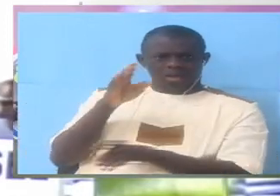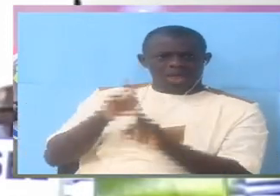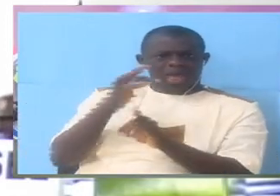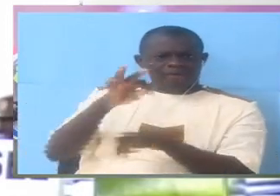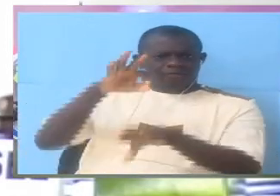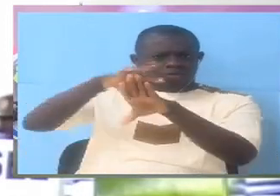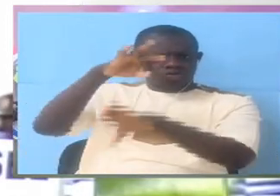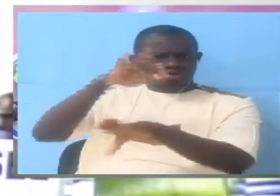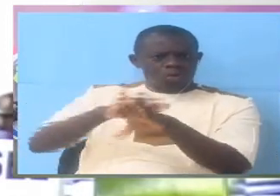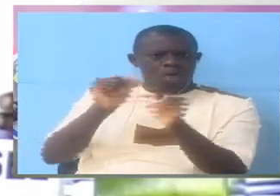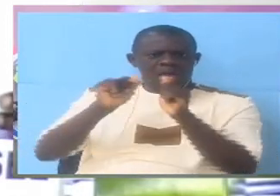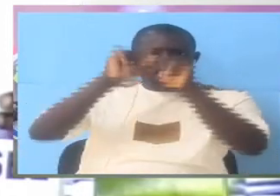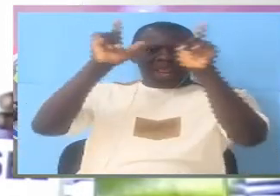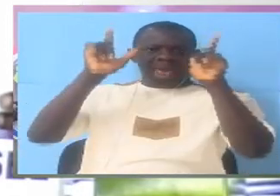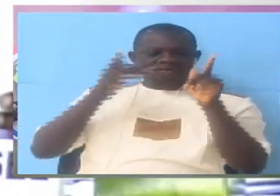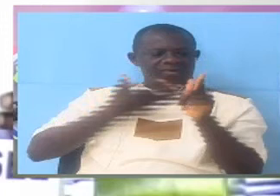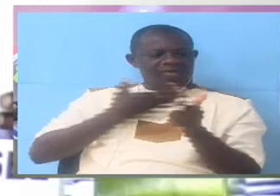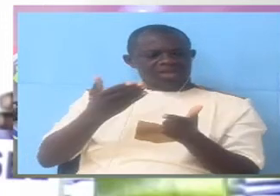not me?